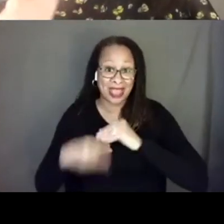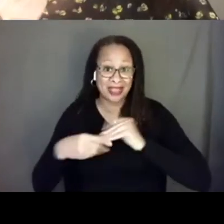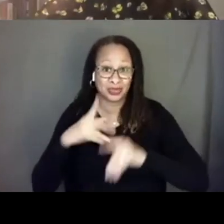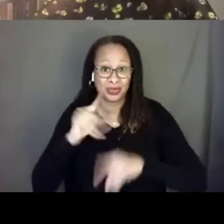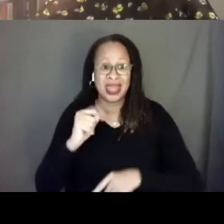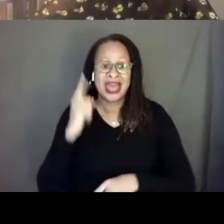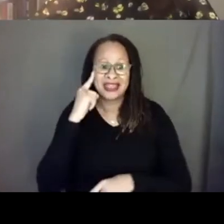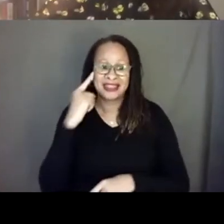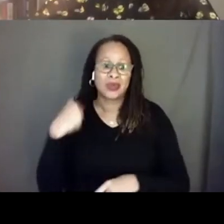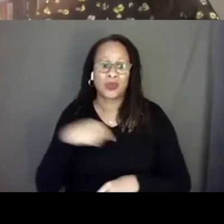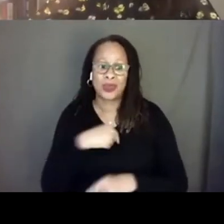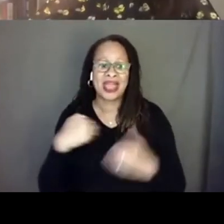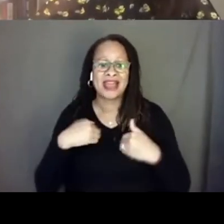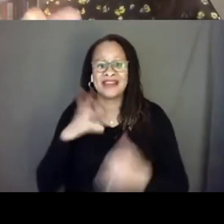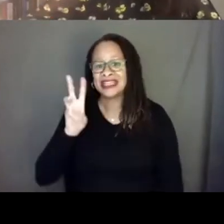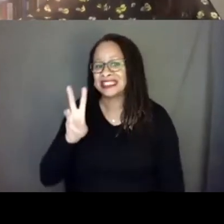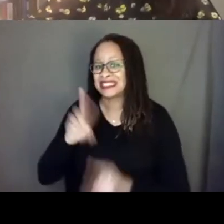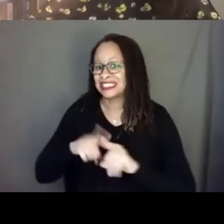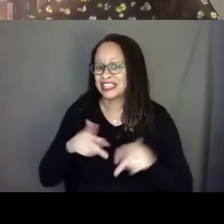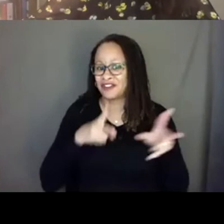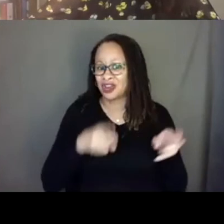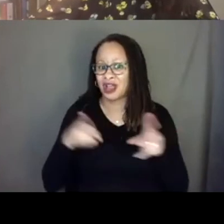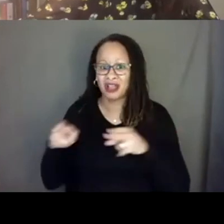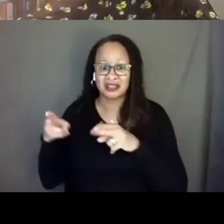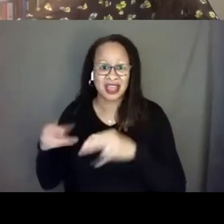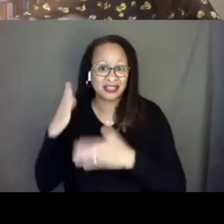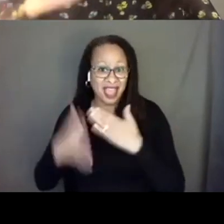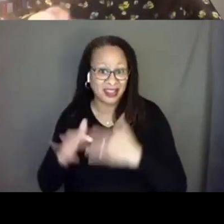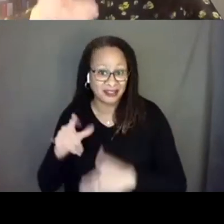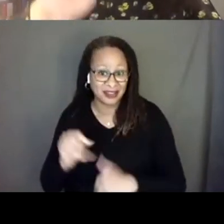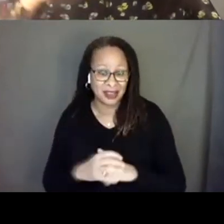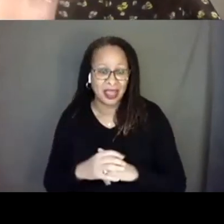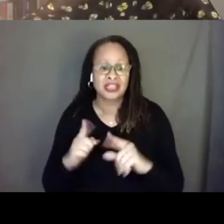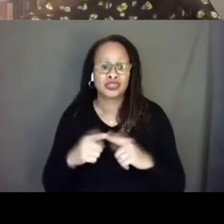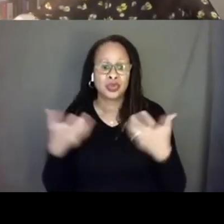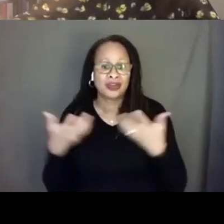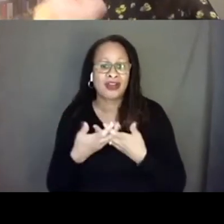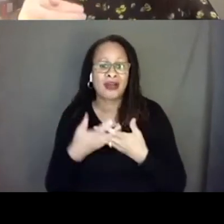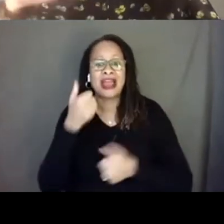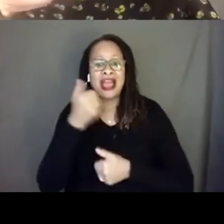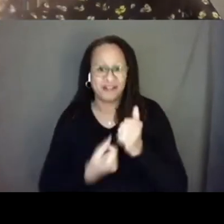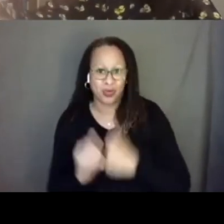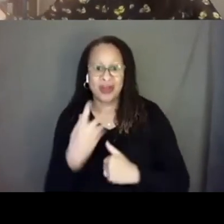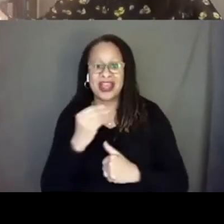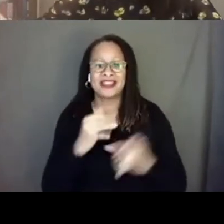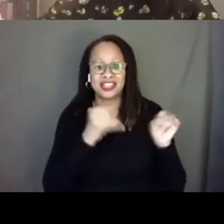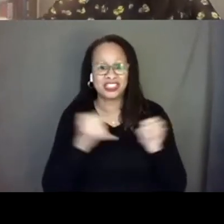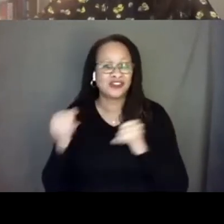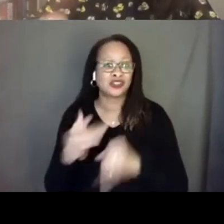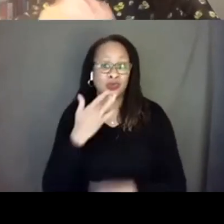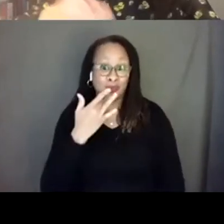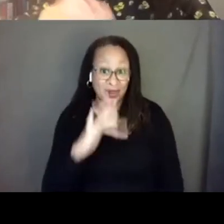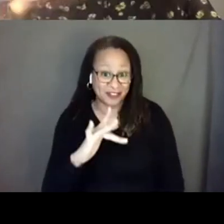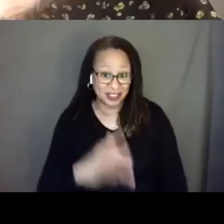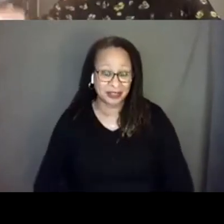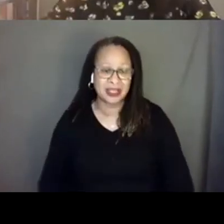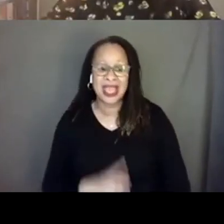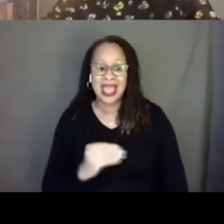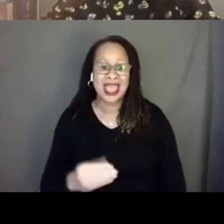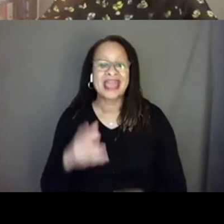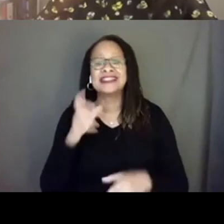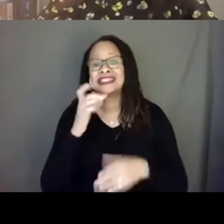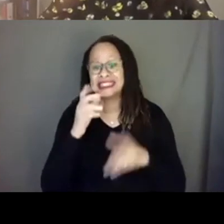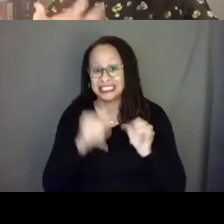had 6 different cuts at the end of it to accommodate everyone and their individual preferences and individual